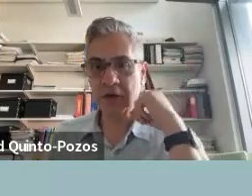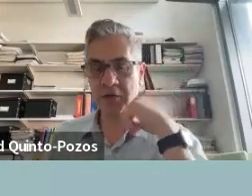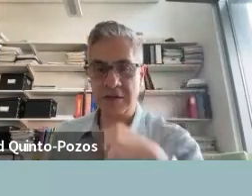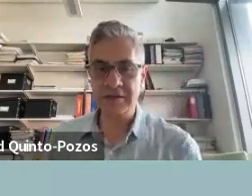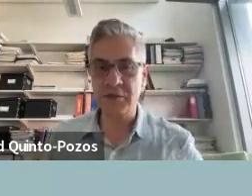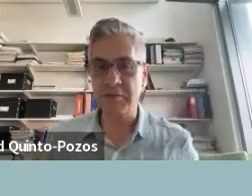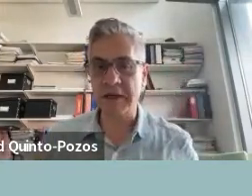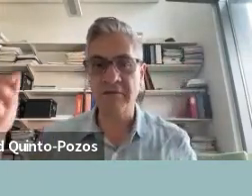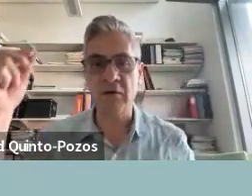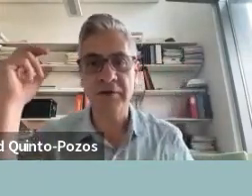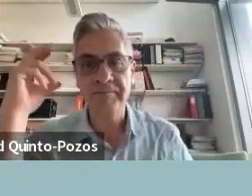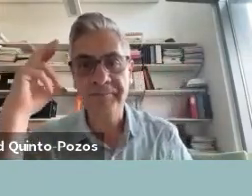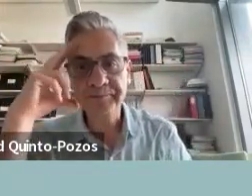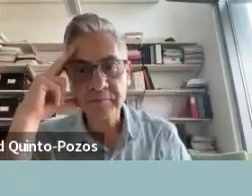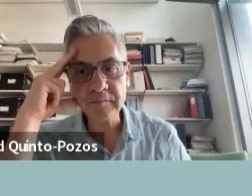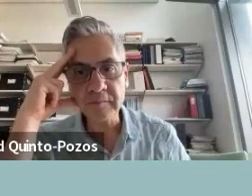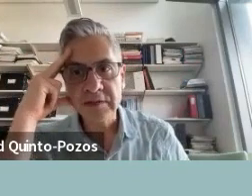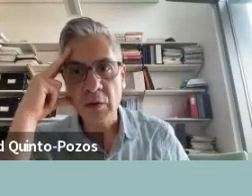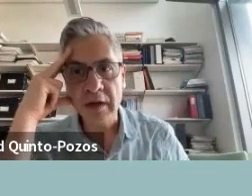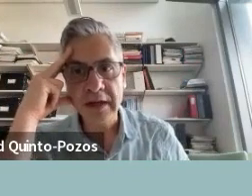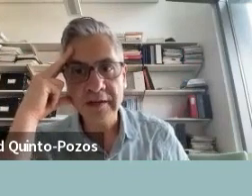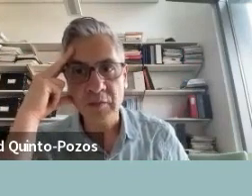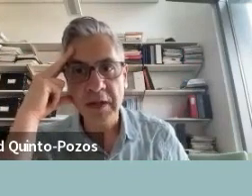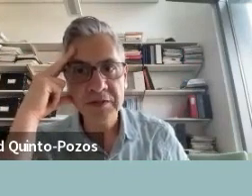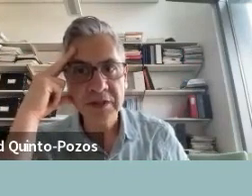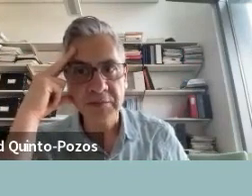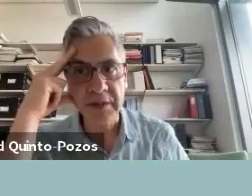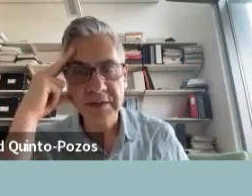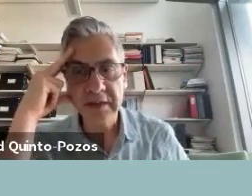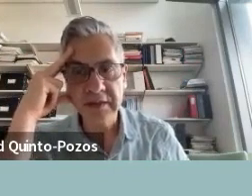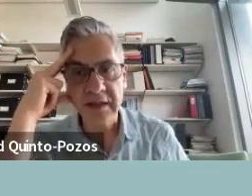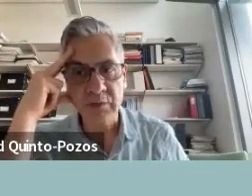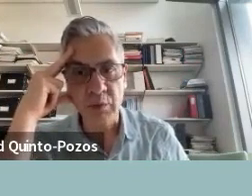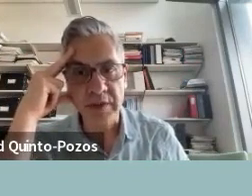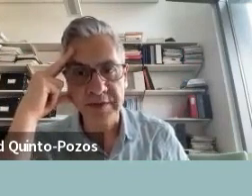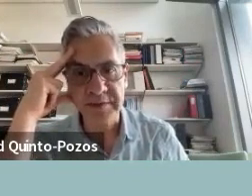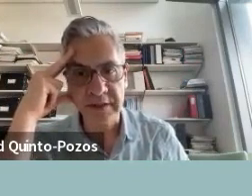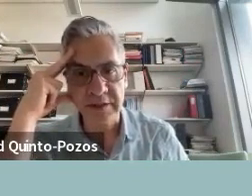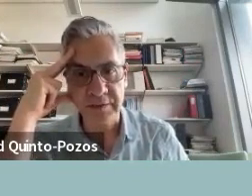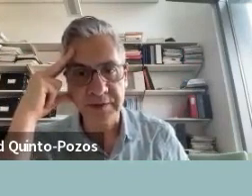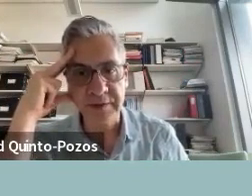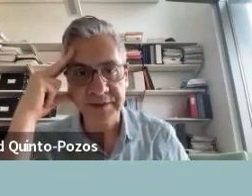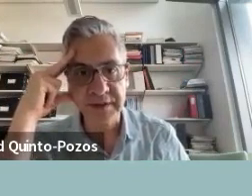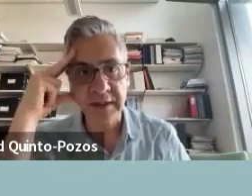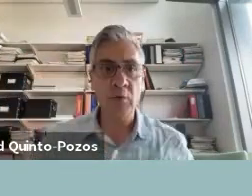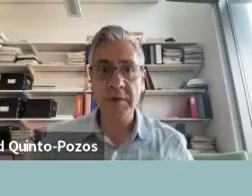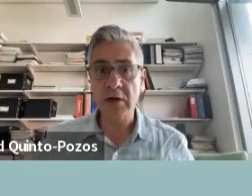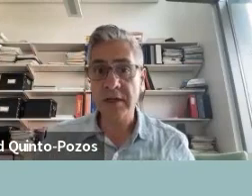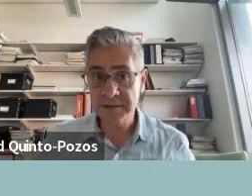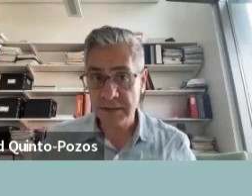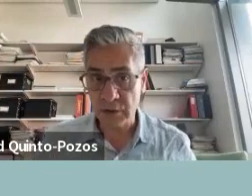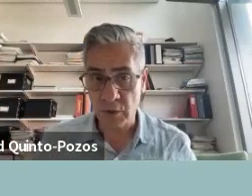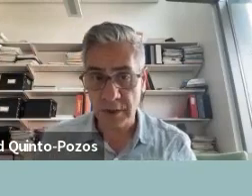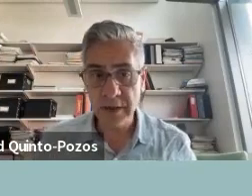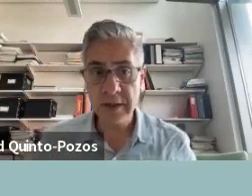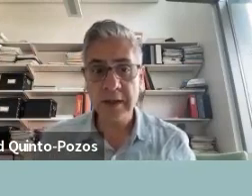two will probably be switching back and forth. So again, we apologize for being slightly delayed. We were working on some tech issues. This webinar